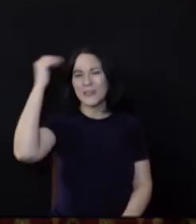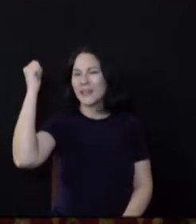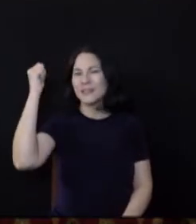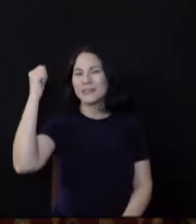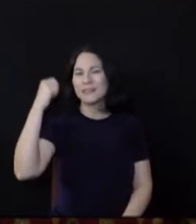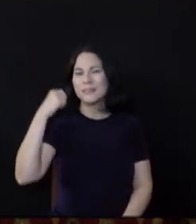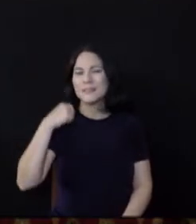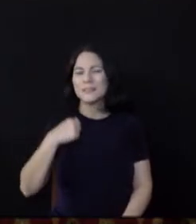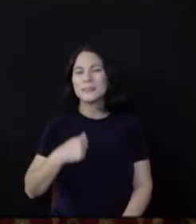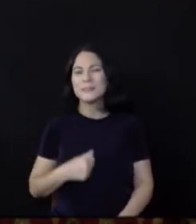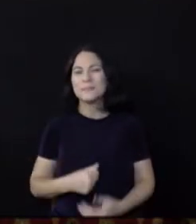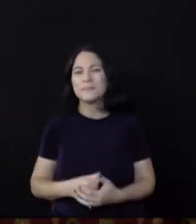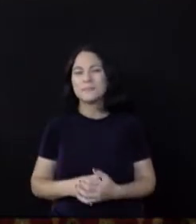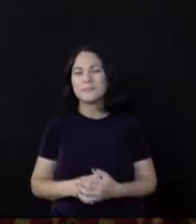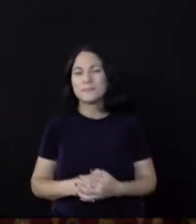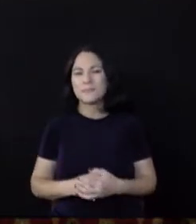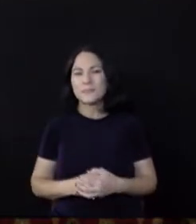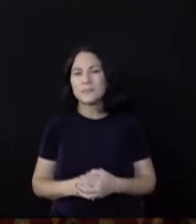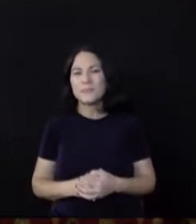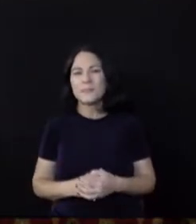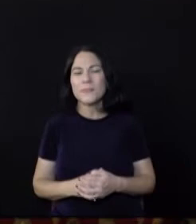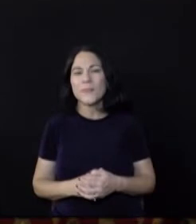This shall not be the way of it.